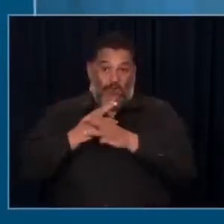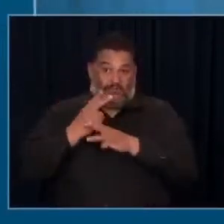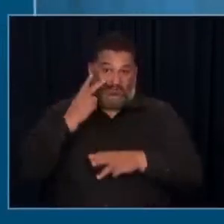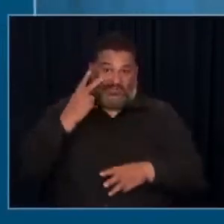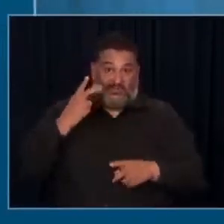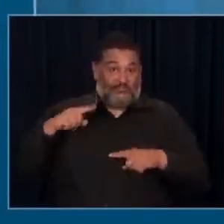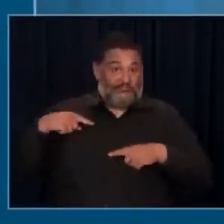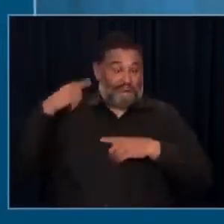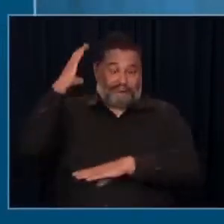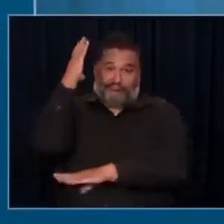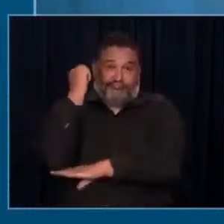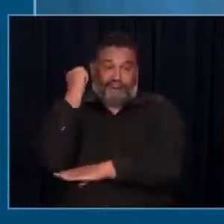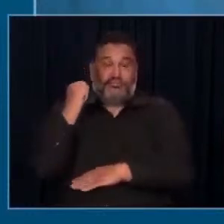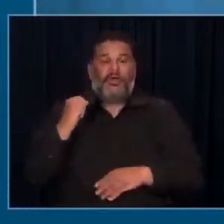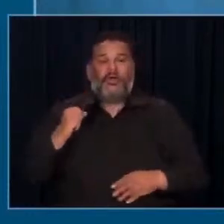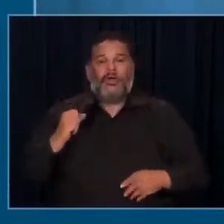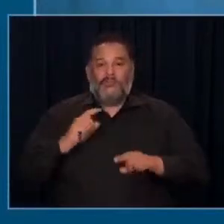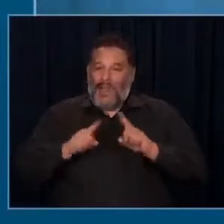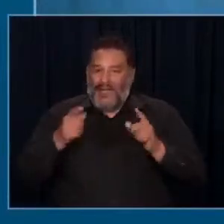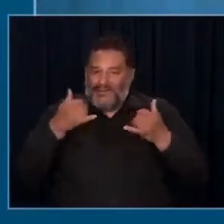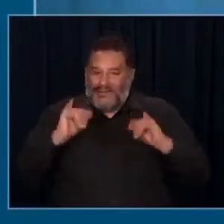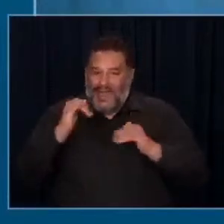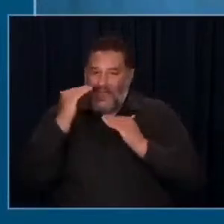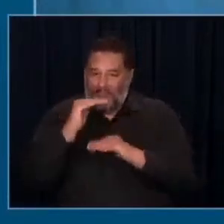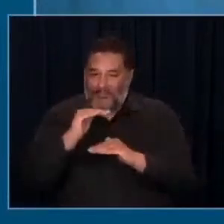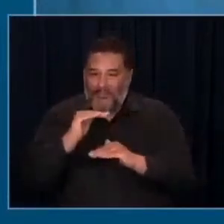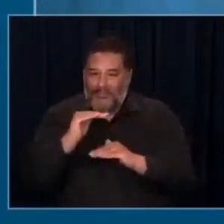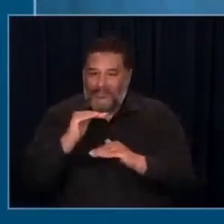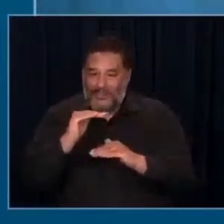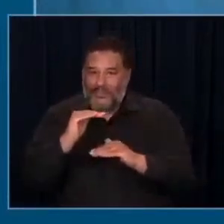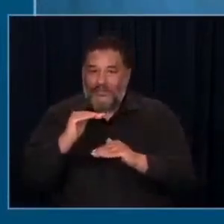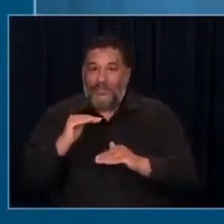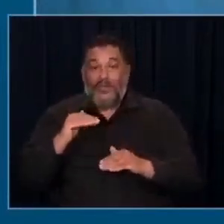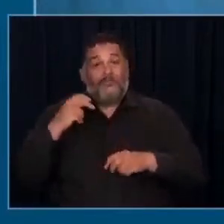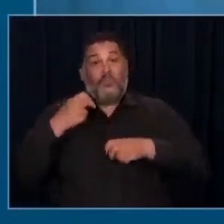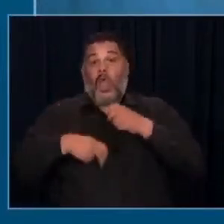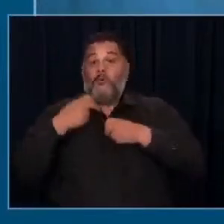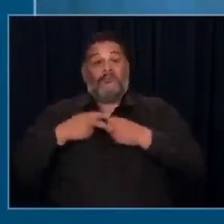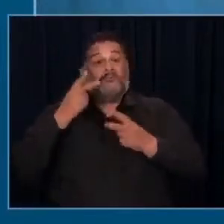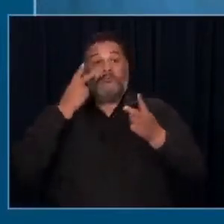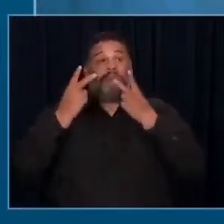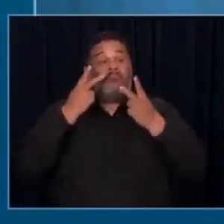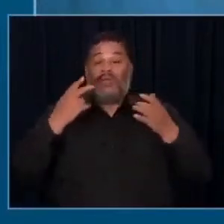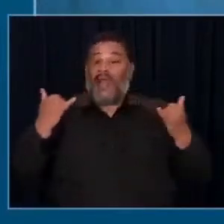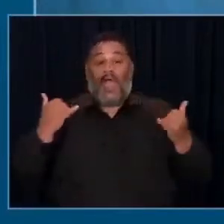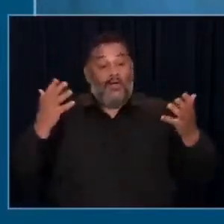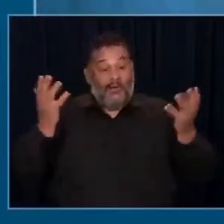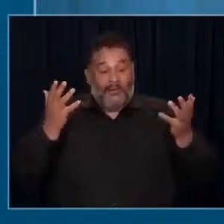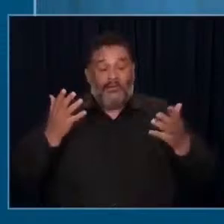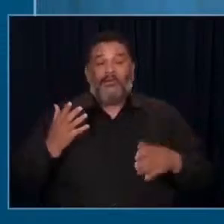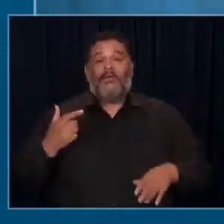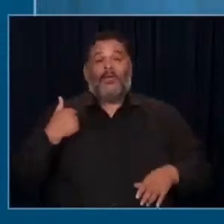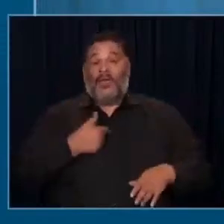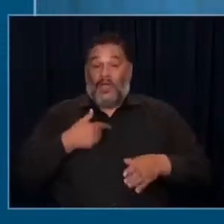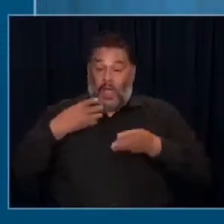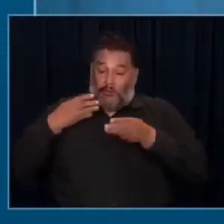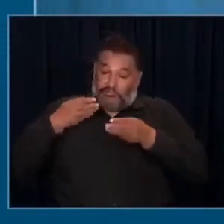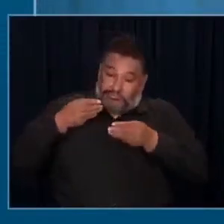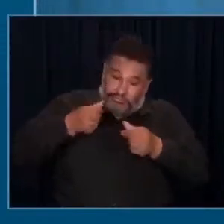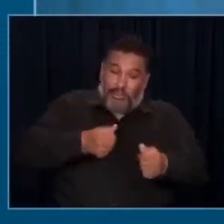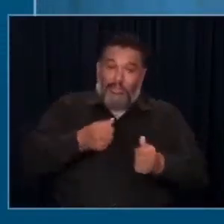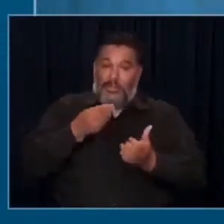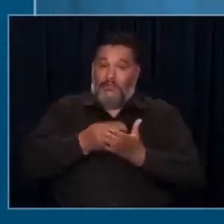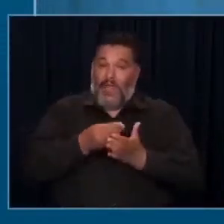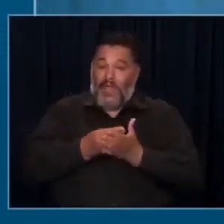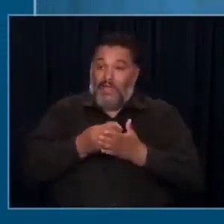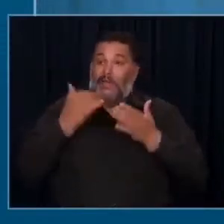have so much to give. And the problem that we're seeing now is that we have spent all this money. Now we've